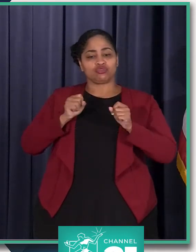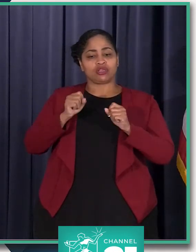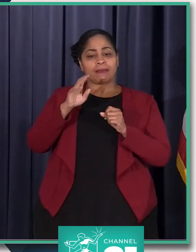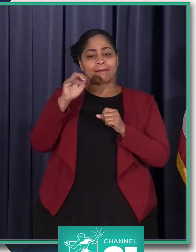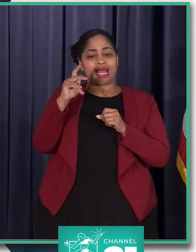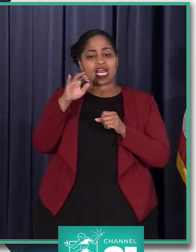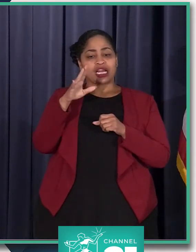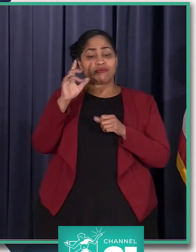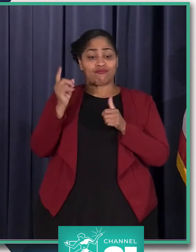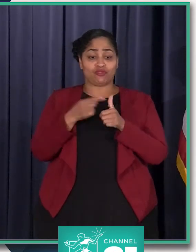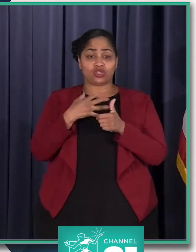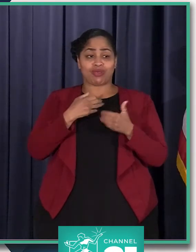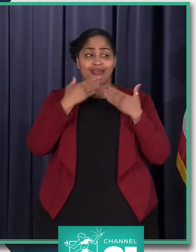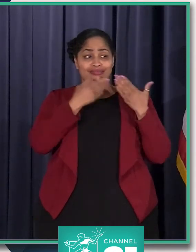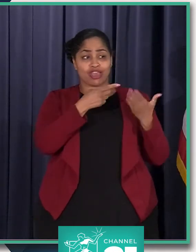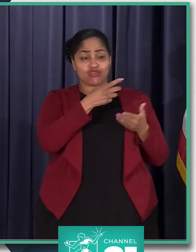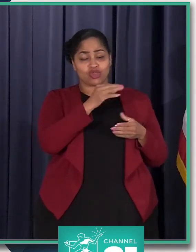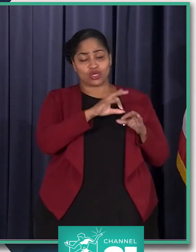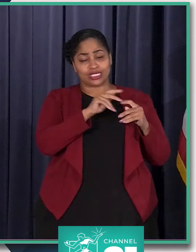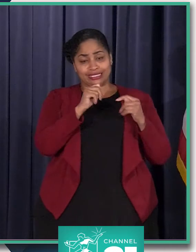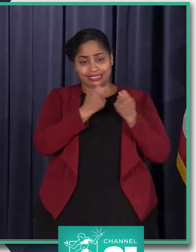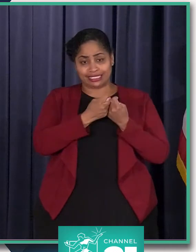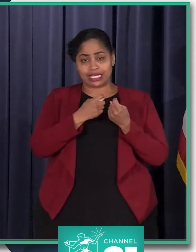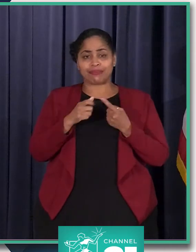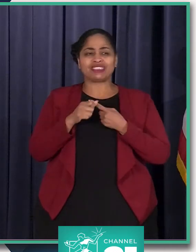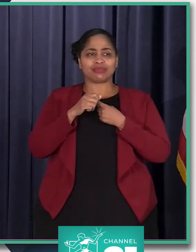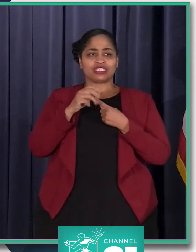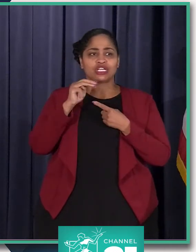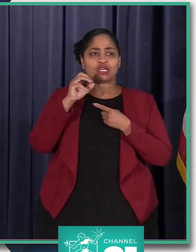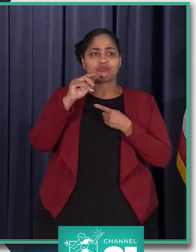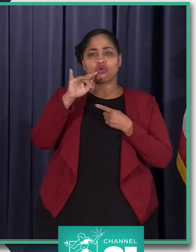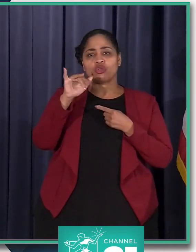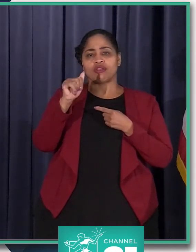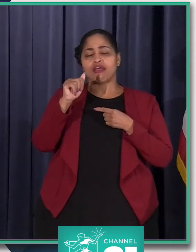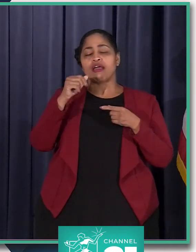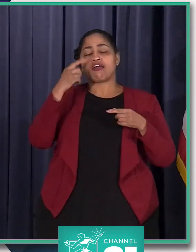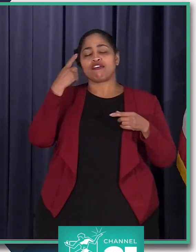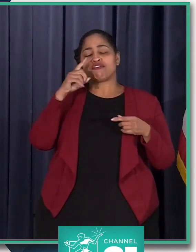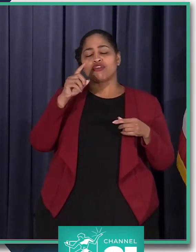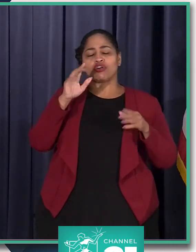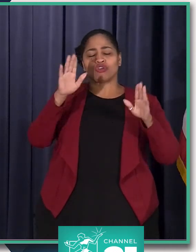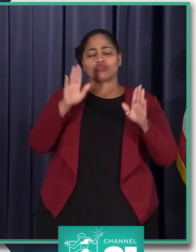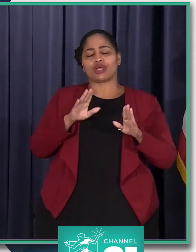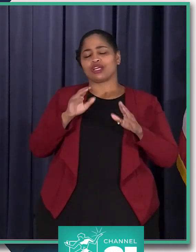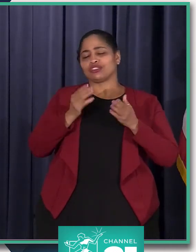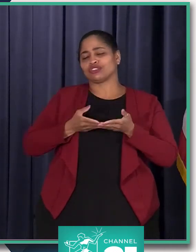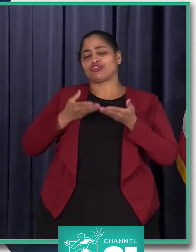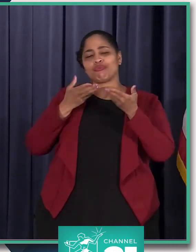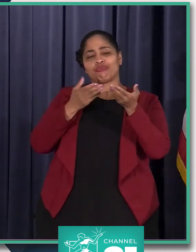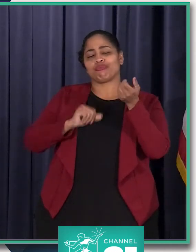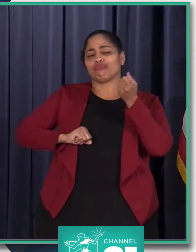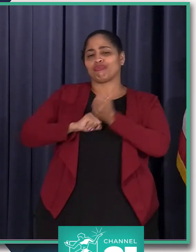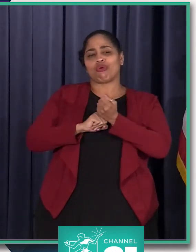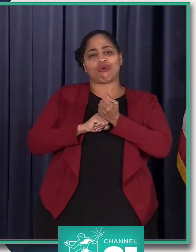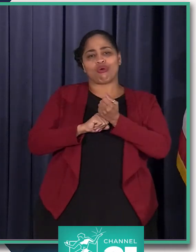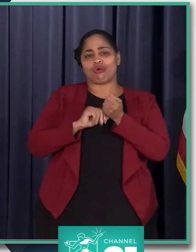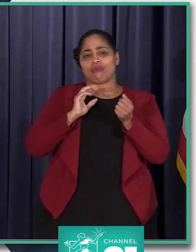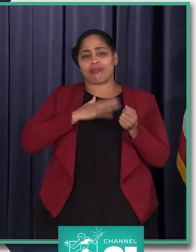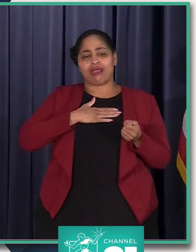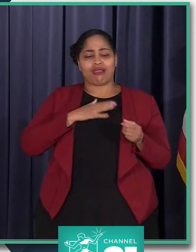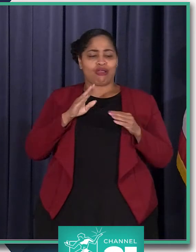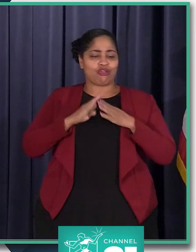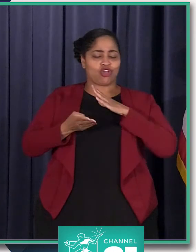first thank you and your team, particularly Mona Ali, for the great support that she provides to our